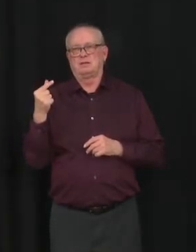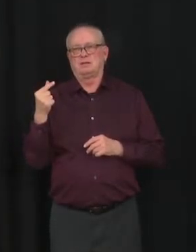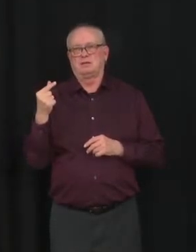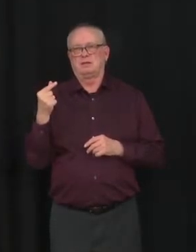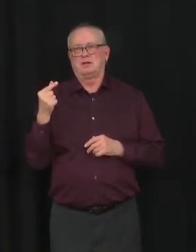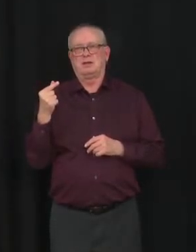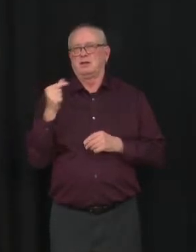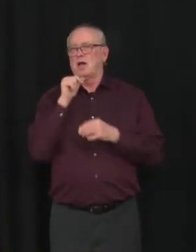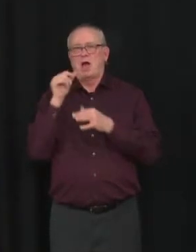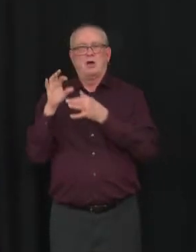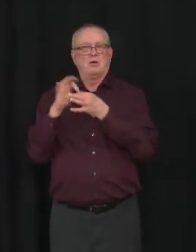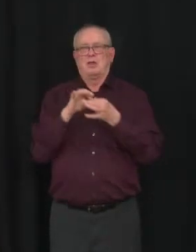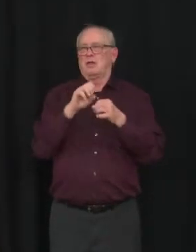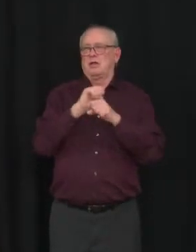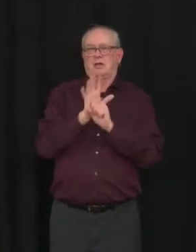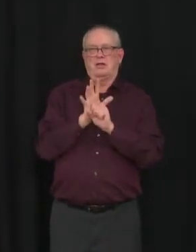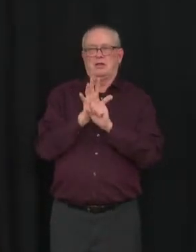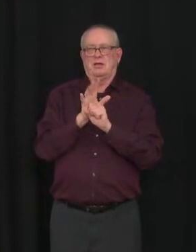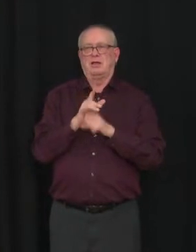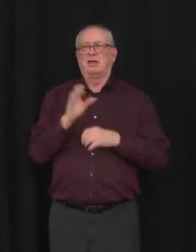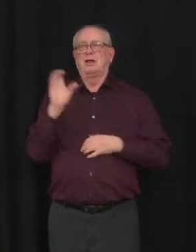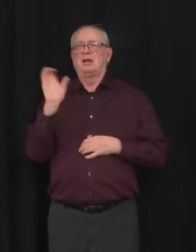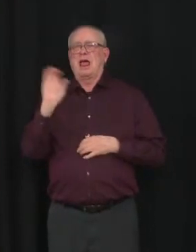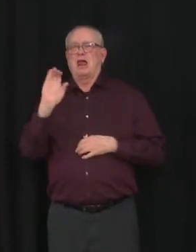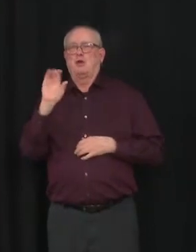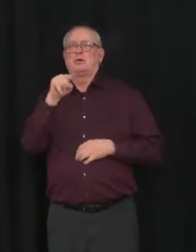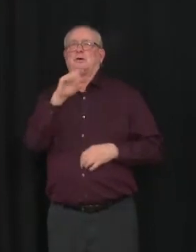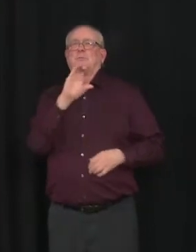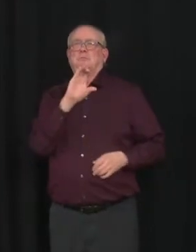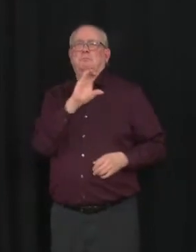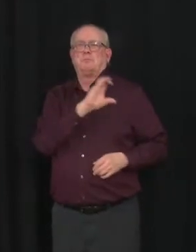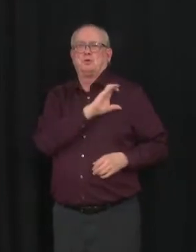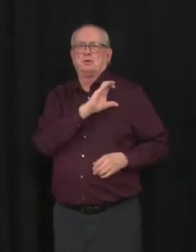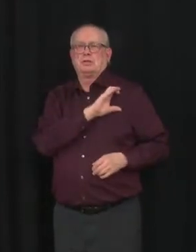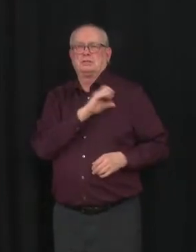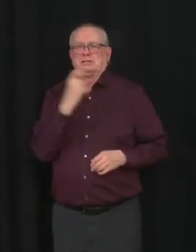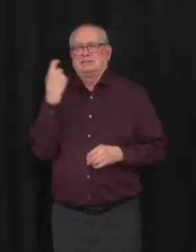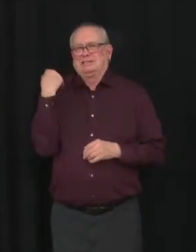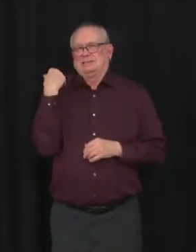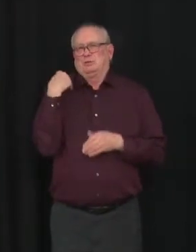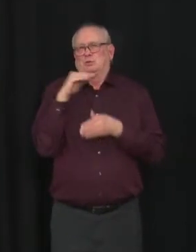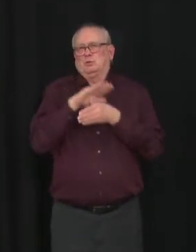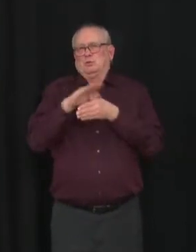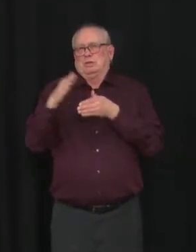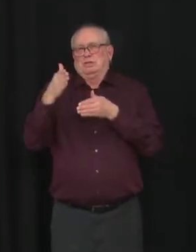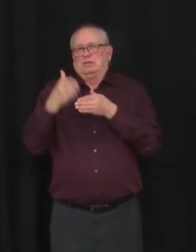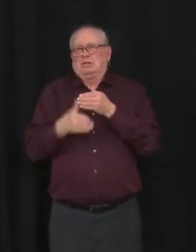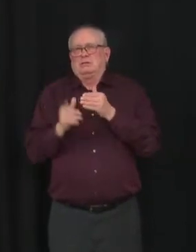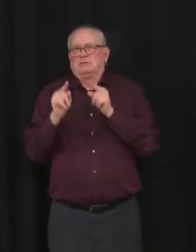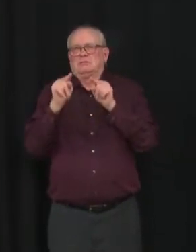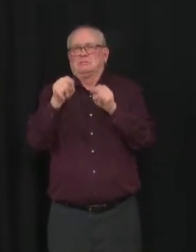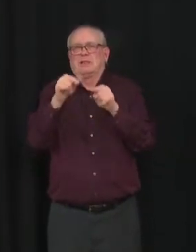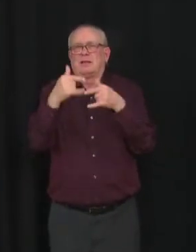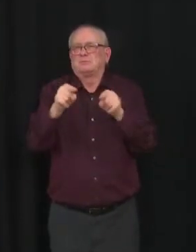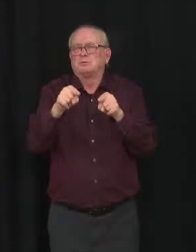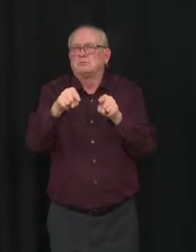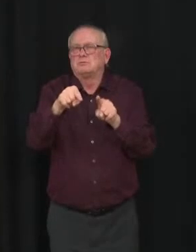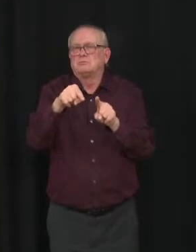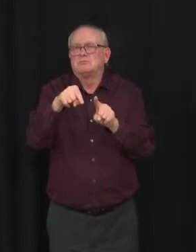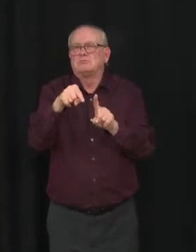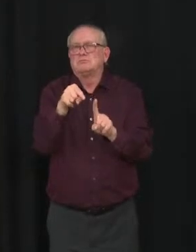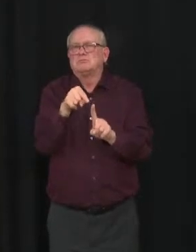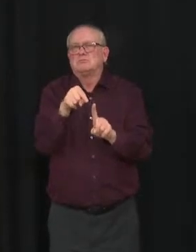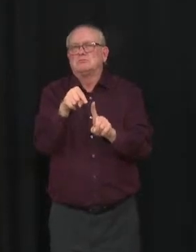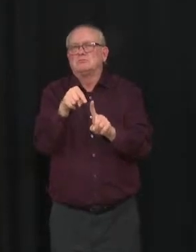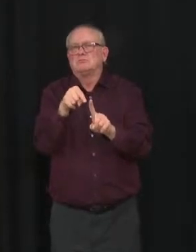they responded to an incident here in downtown Calgary just over the weekend. They had to transport a critically